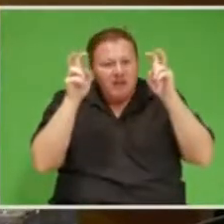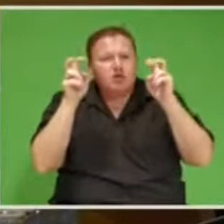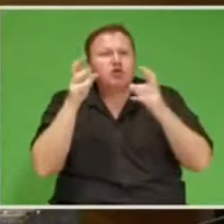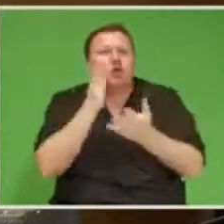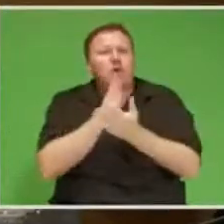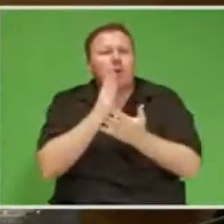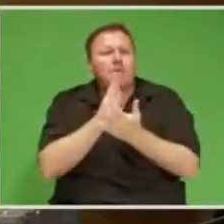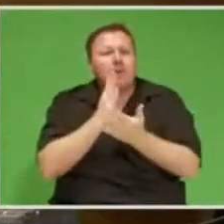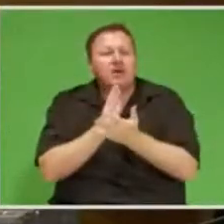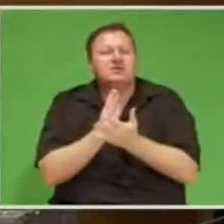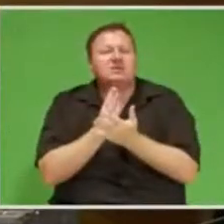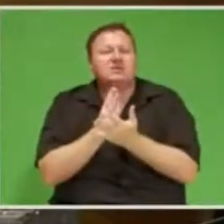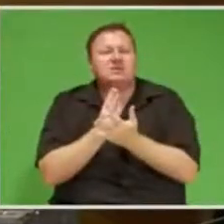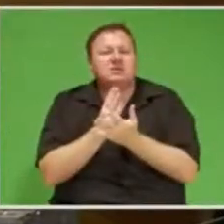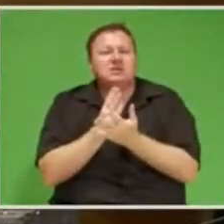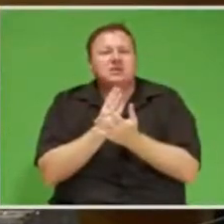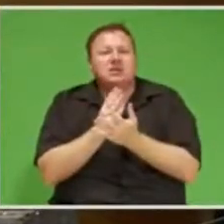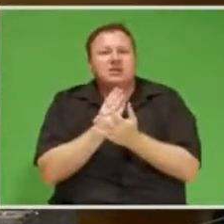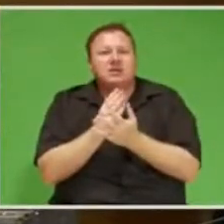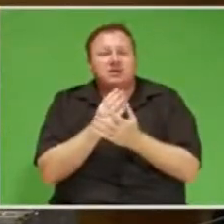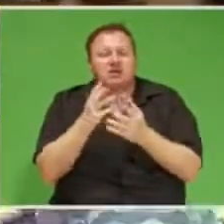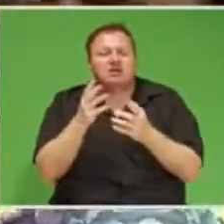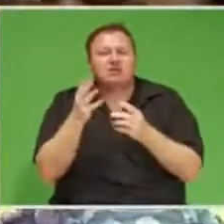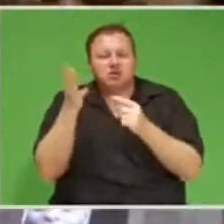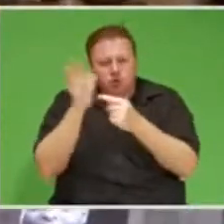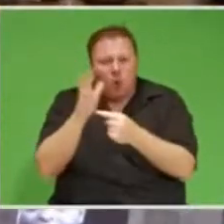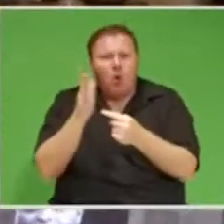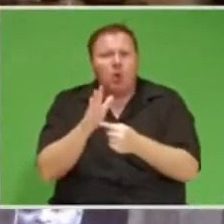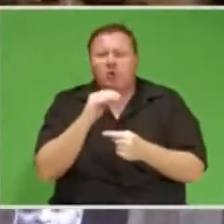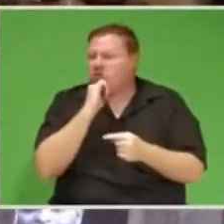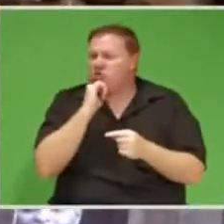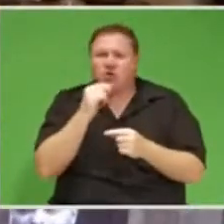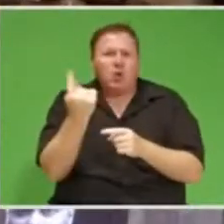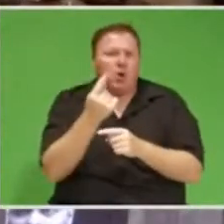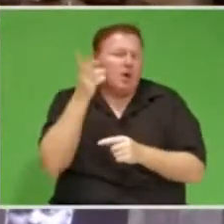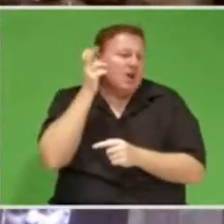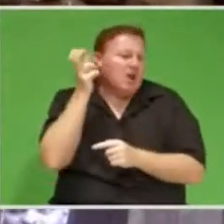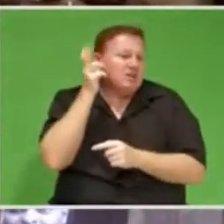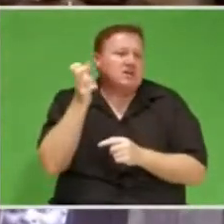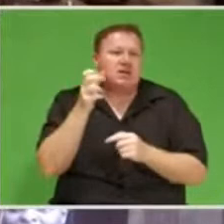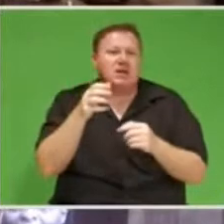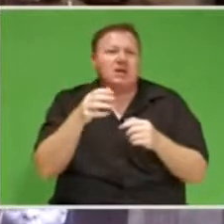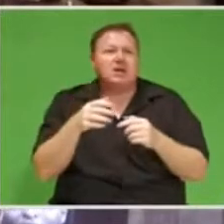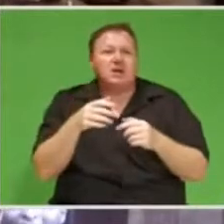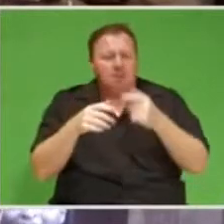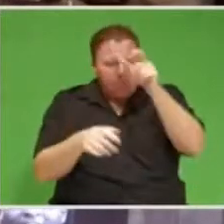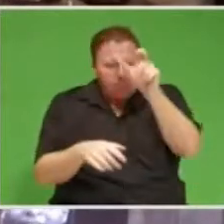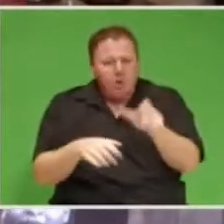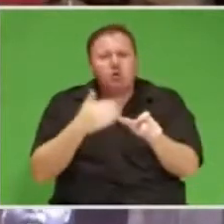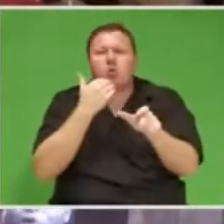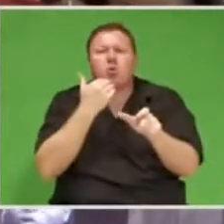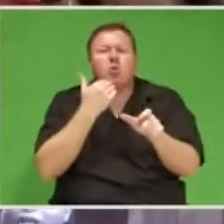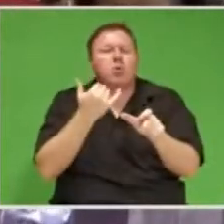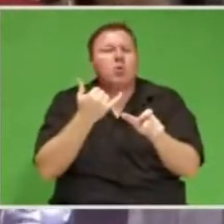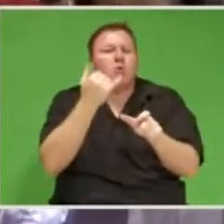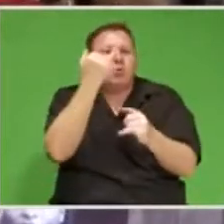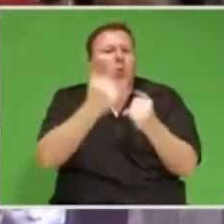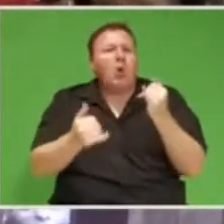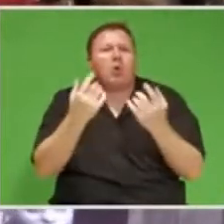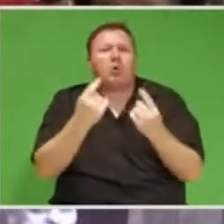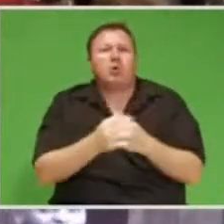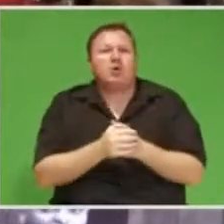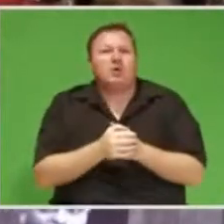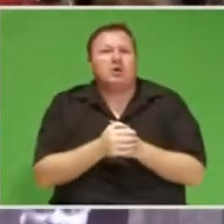bury our heads in the sand and listen to a person who is involved in wrongdoing. Honorable members. And we can't